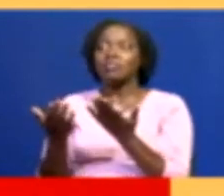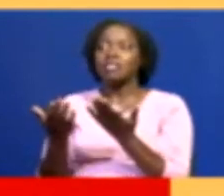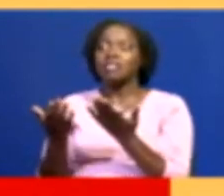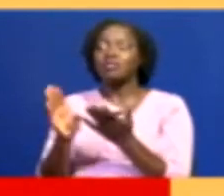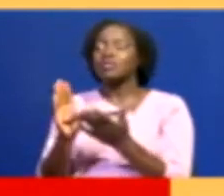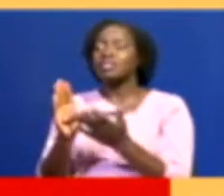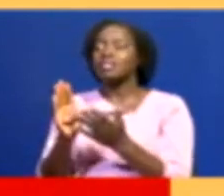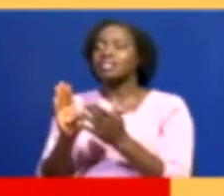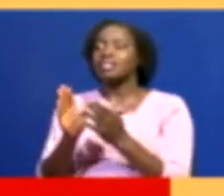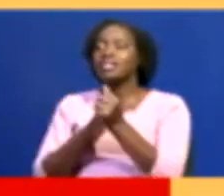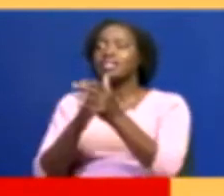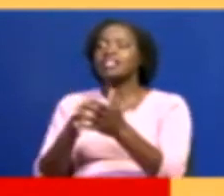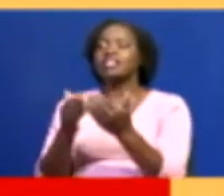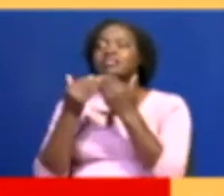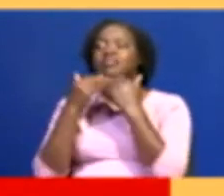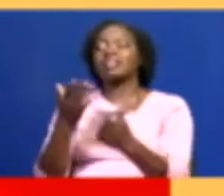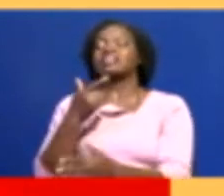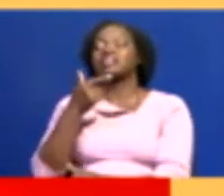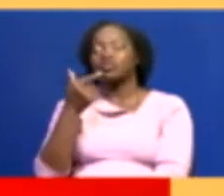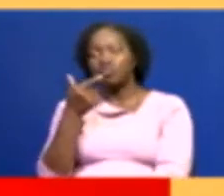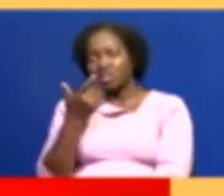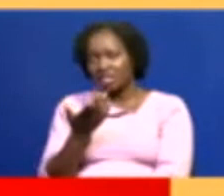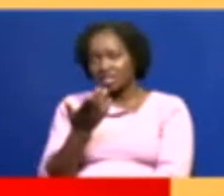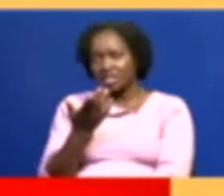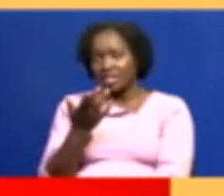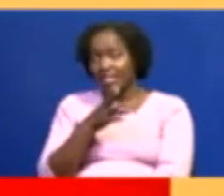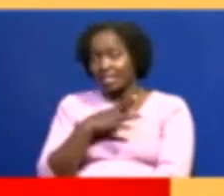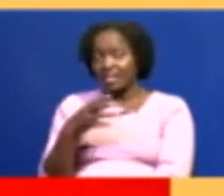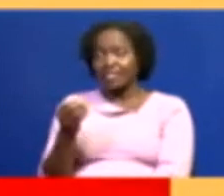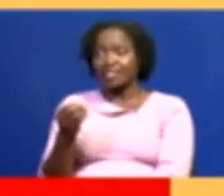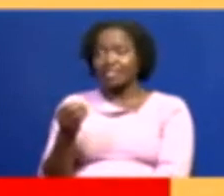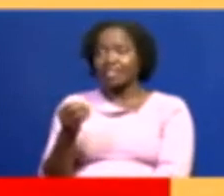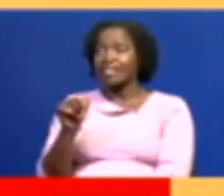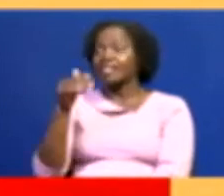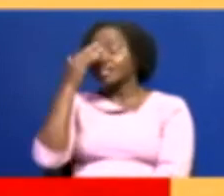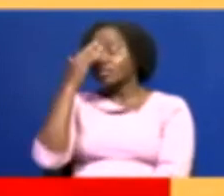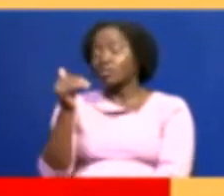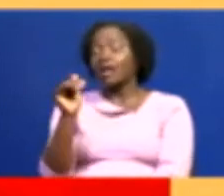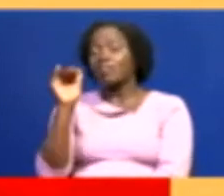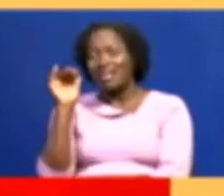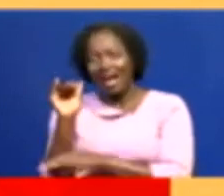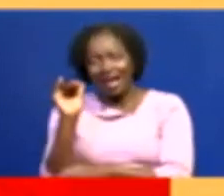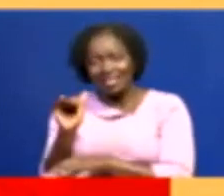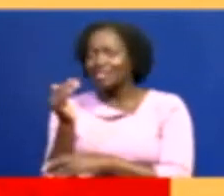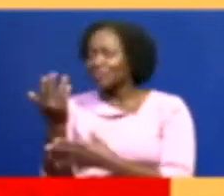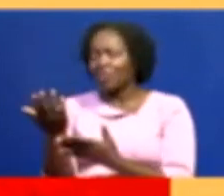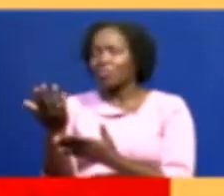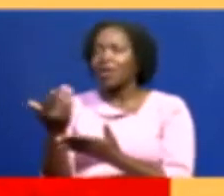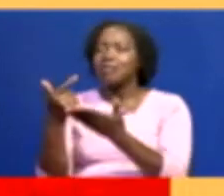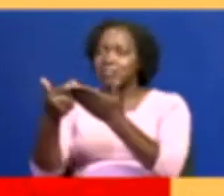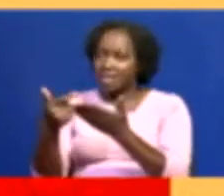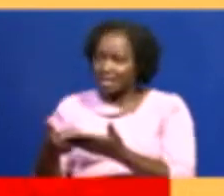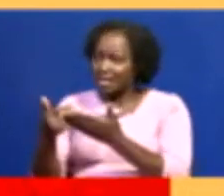the leaders who have got nothing to say. Uh-huh. And that is why I've been agitating for dialogue. That is